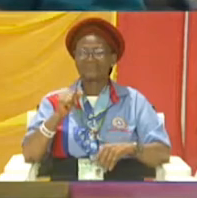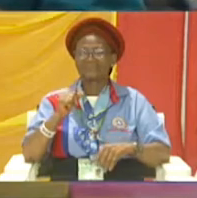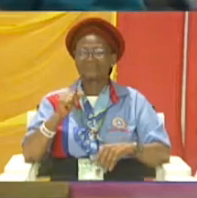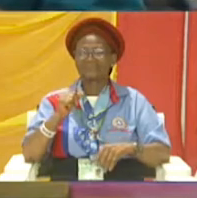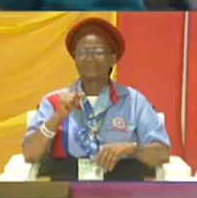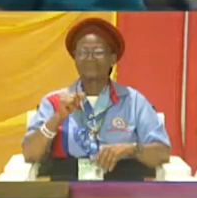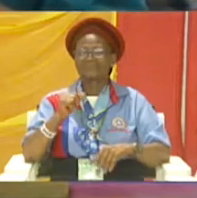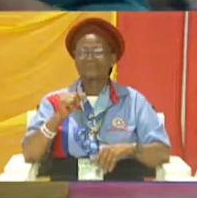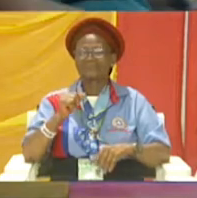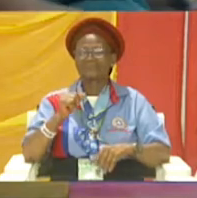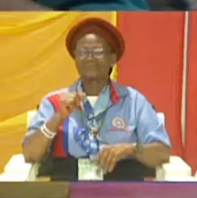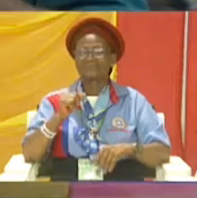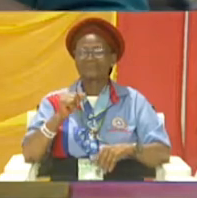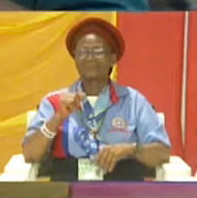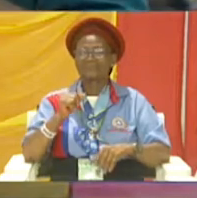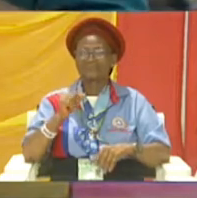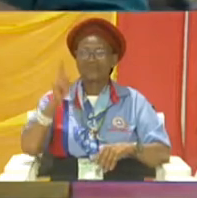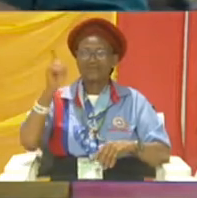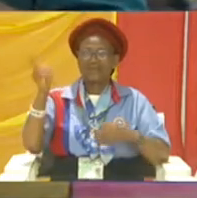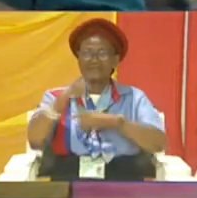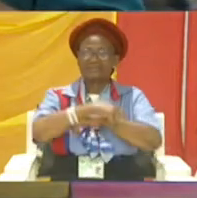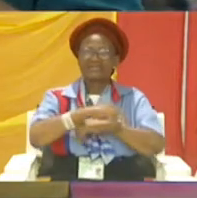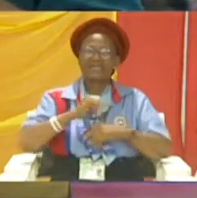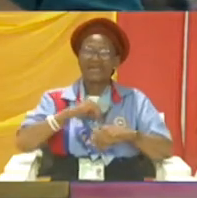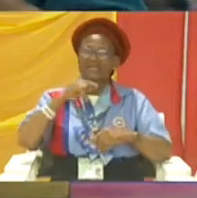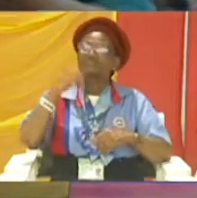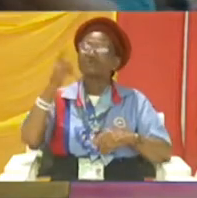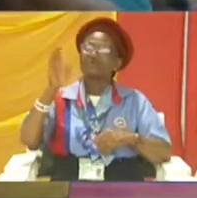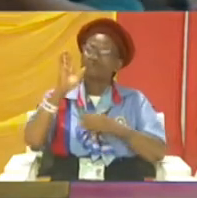day, I said to God,